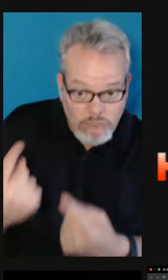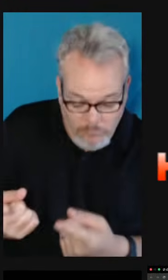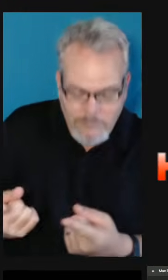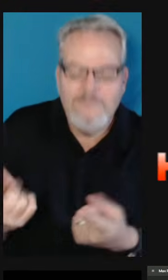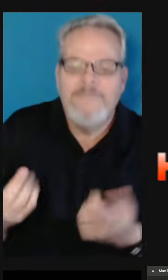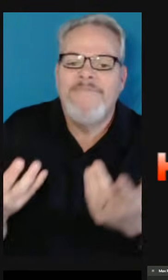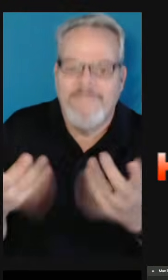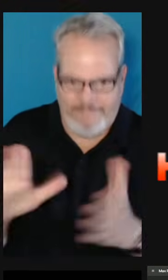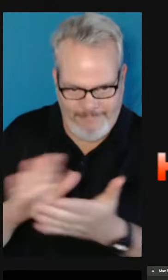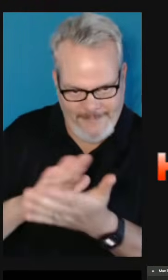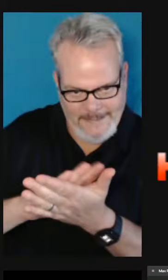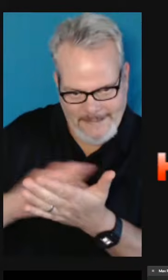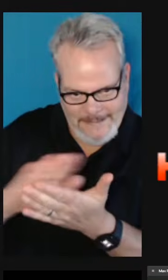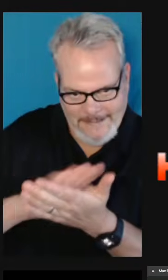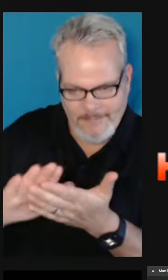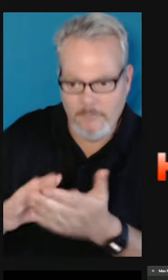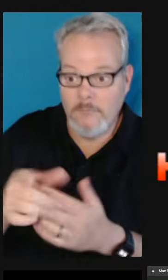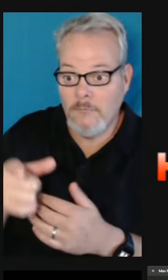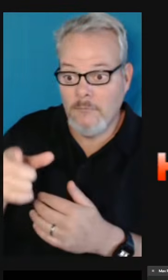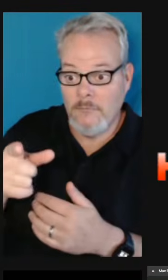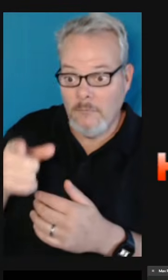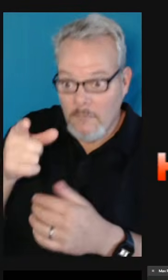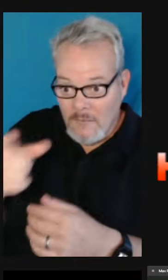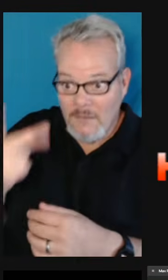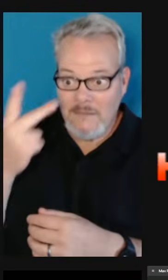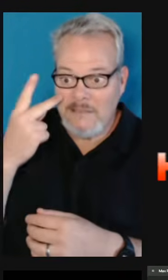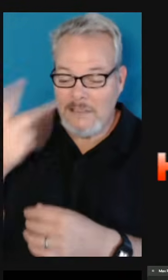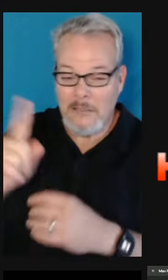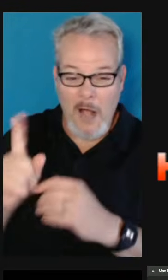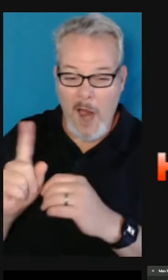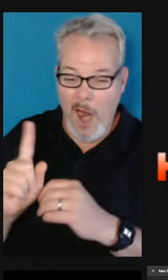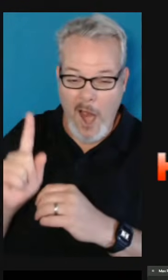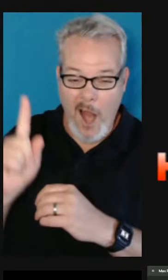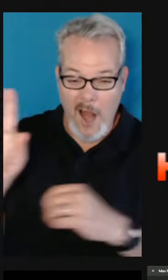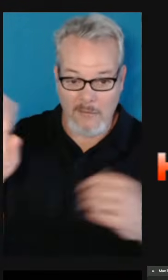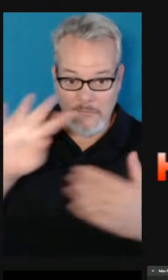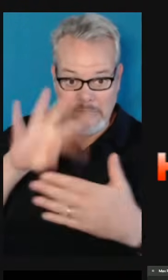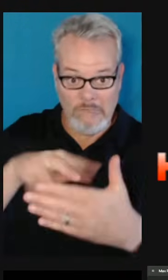As we mentioned, these are the highest fountains of the entire eruption thus far,